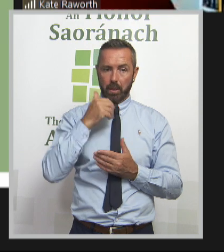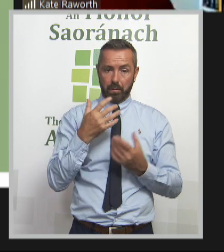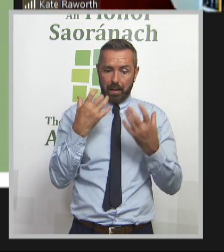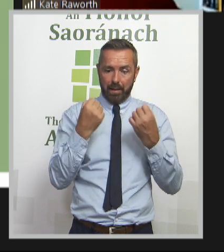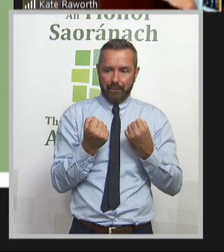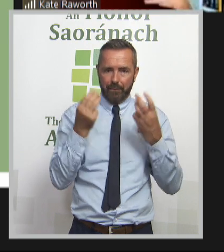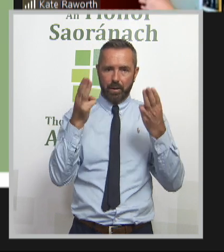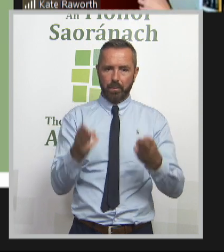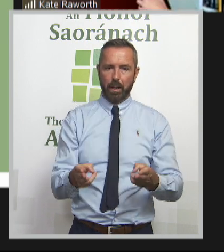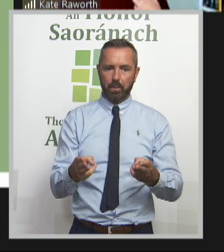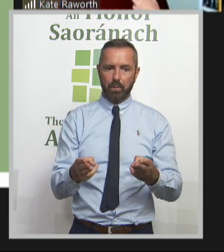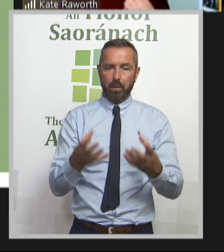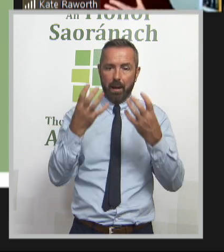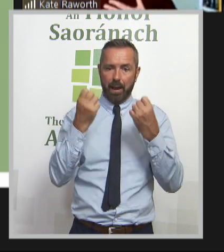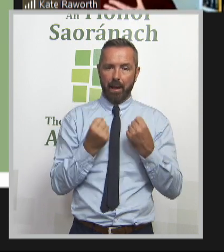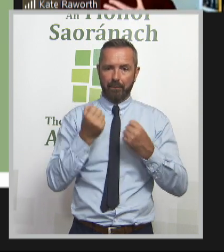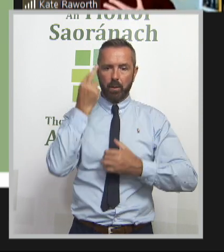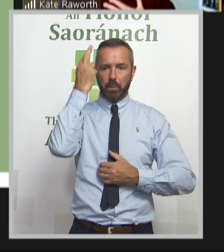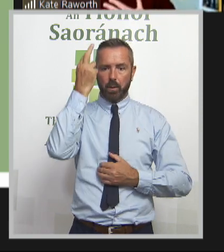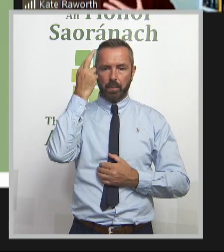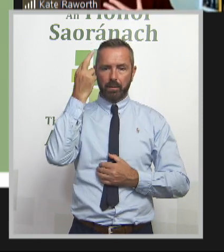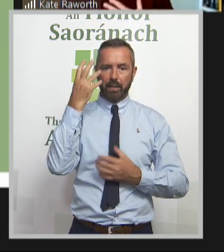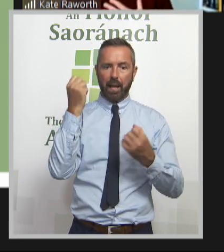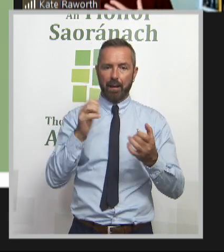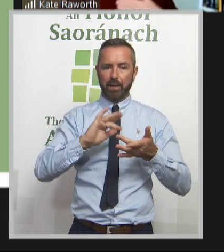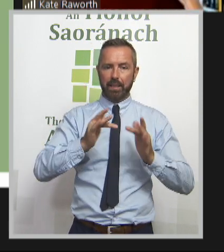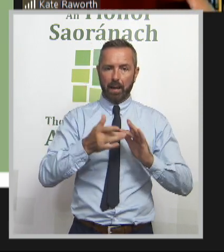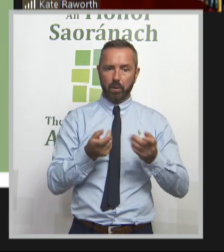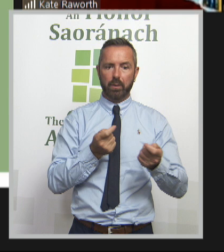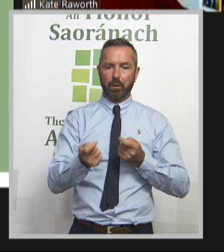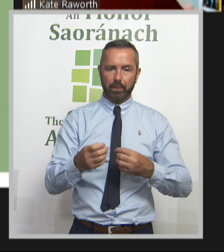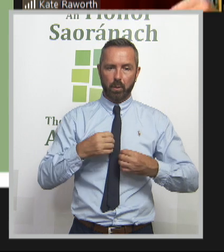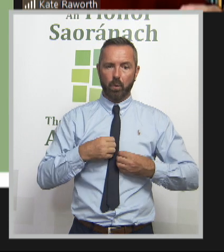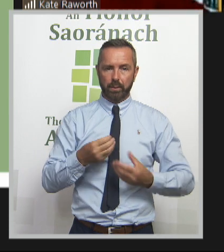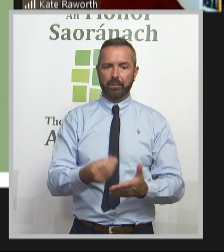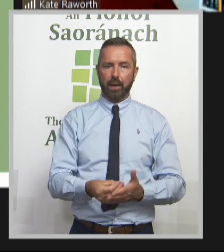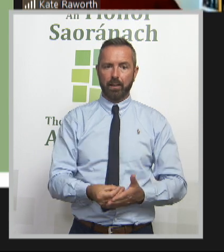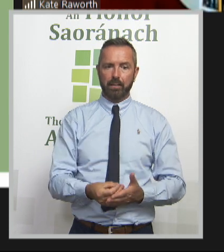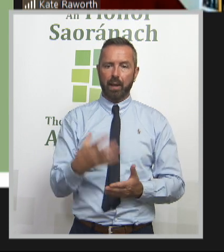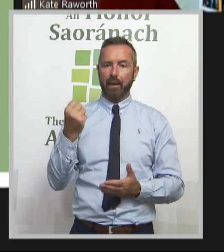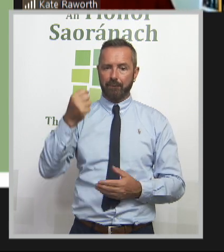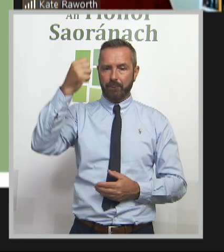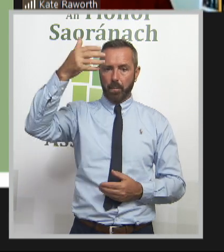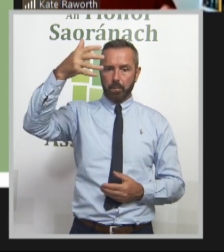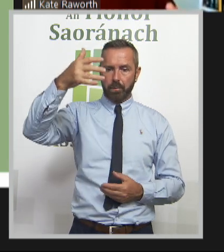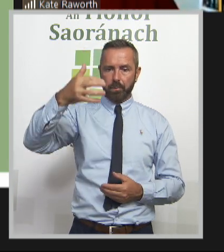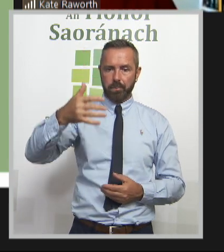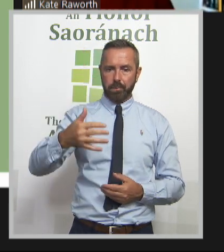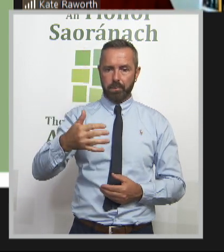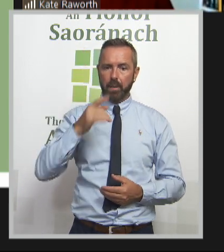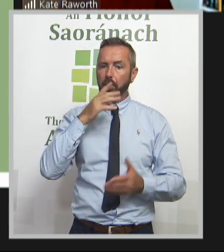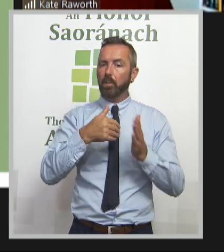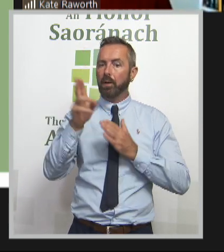power. Our purpose, our networks, our governance, ownership and finance in this nation, in our counties, in our neighborhoods, what can we